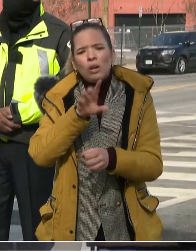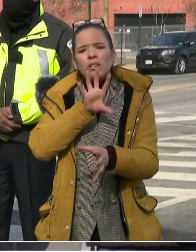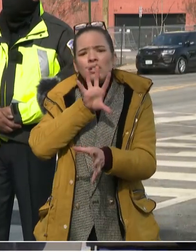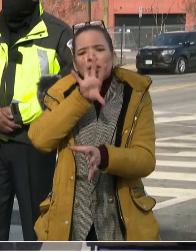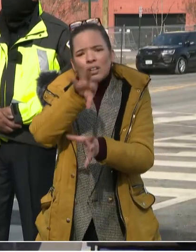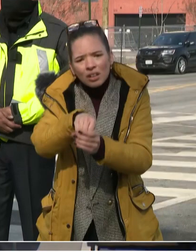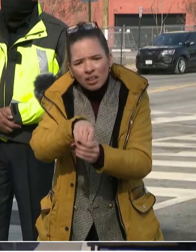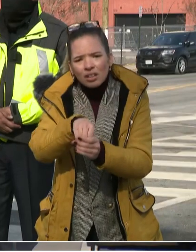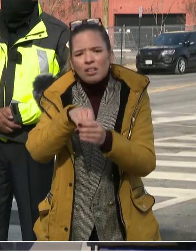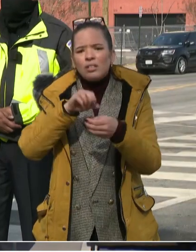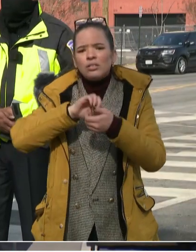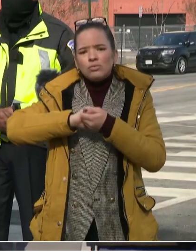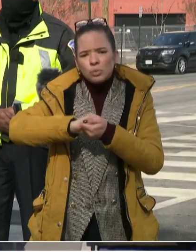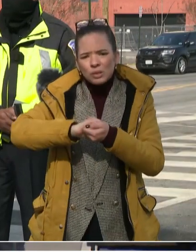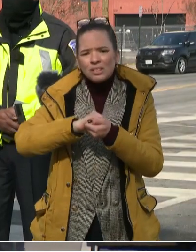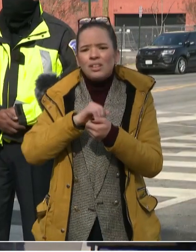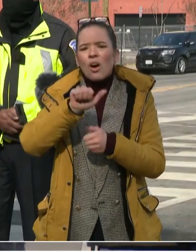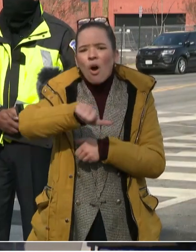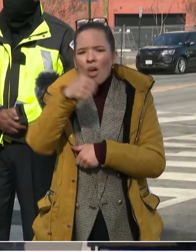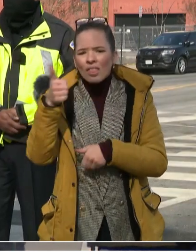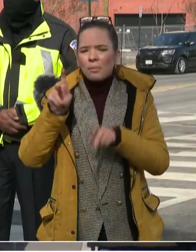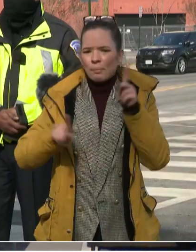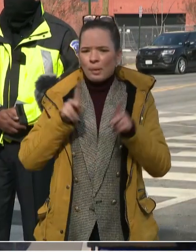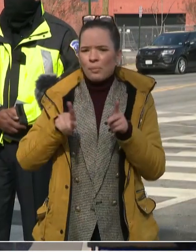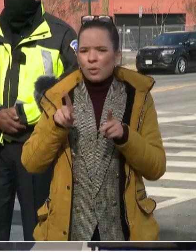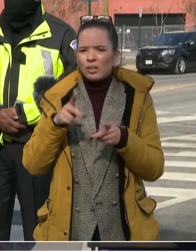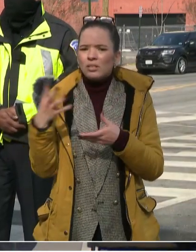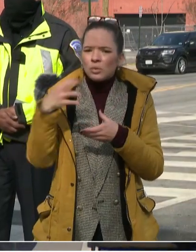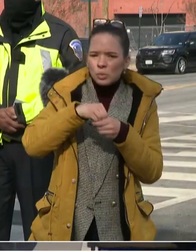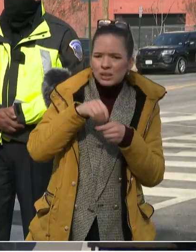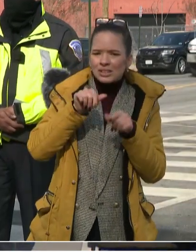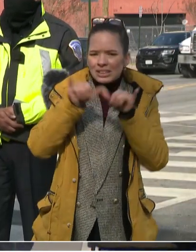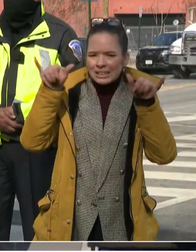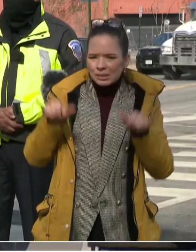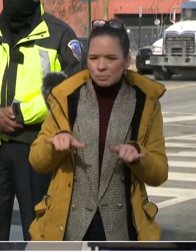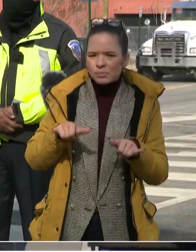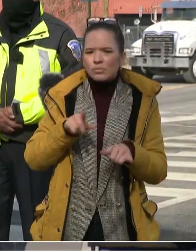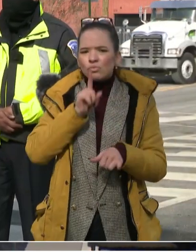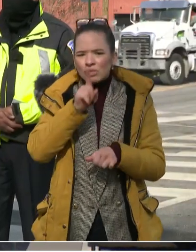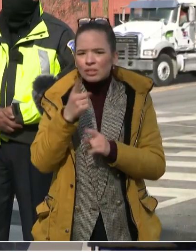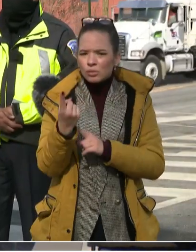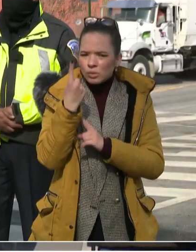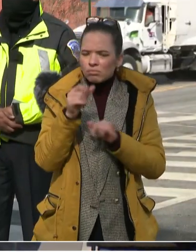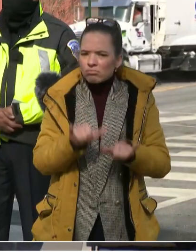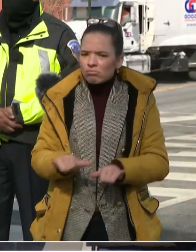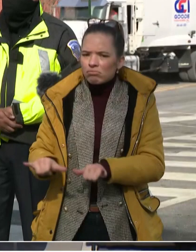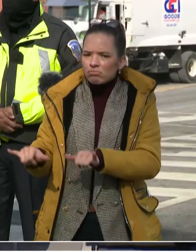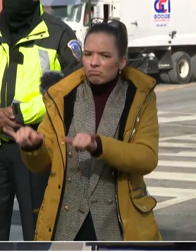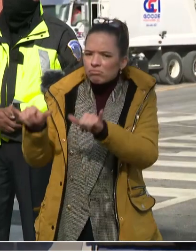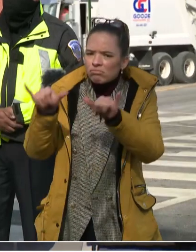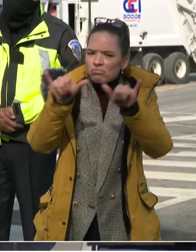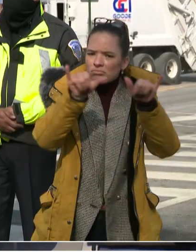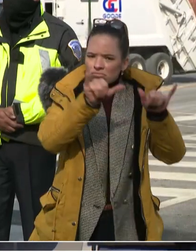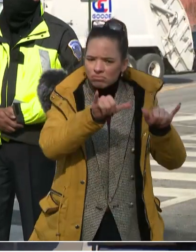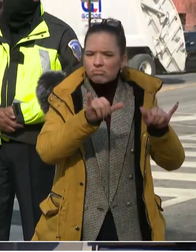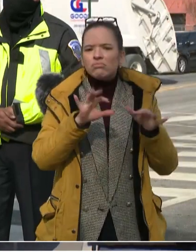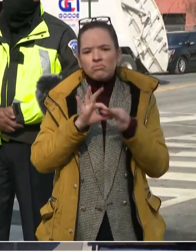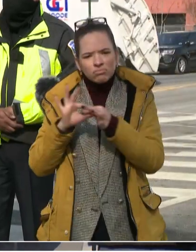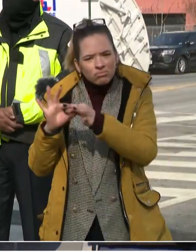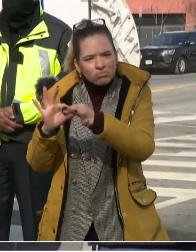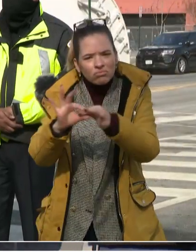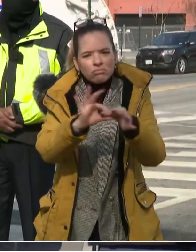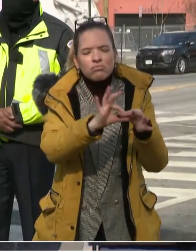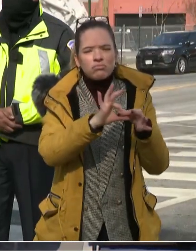other partners that revolve in this system, that we are just one cog in this wheel. And that one cog in this wheel,